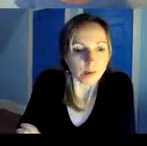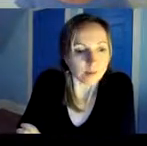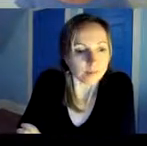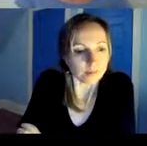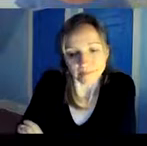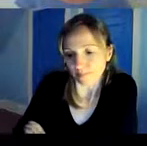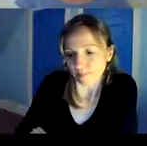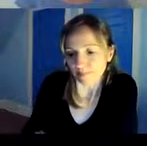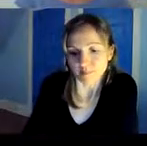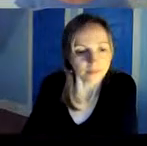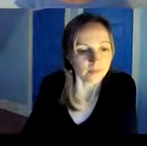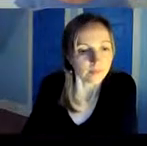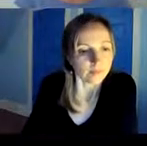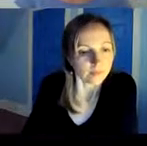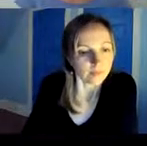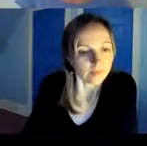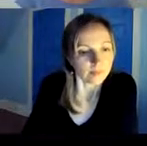onto your property.